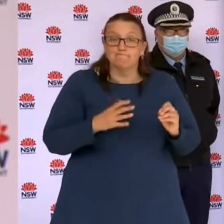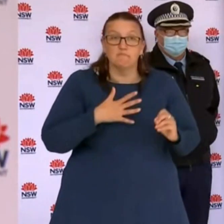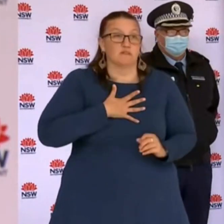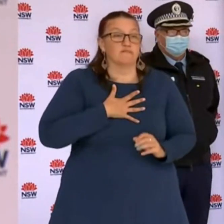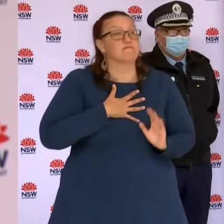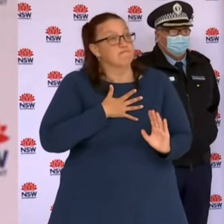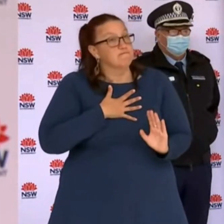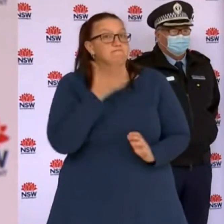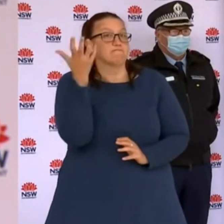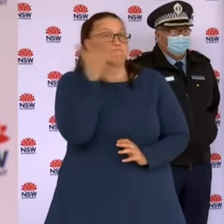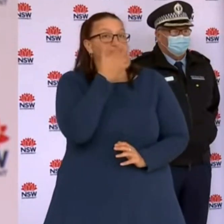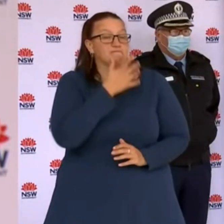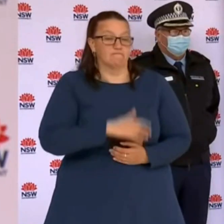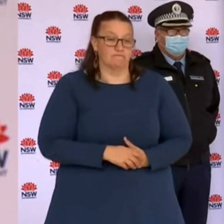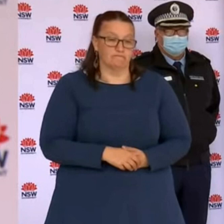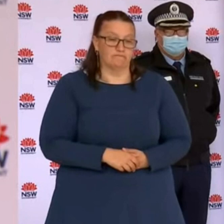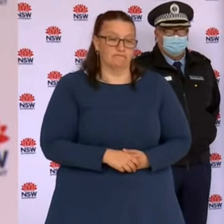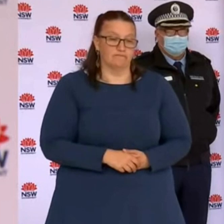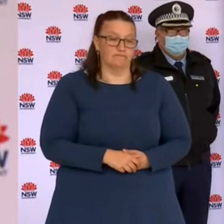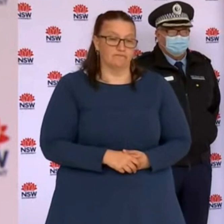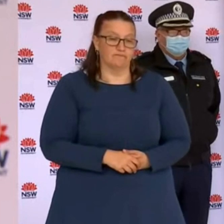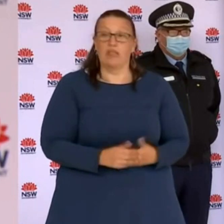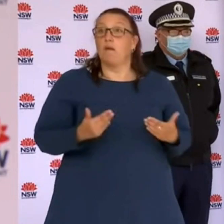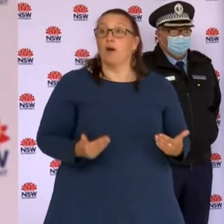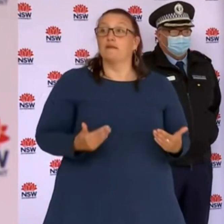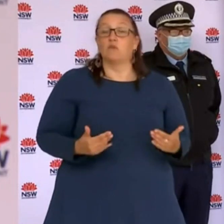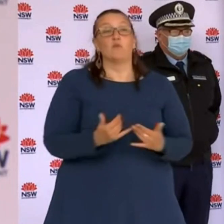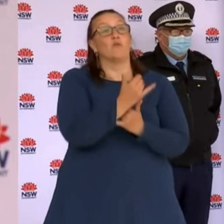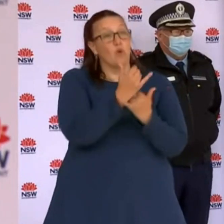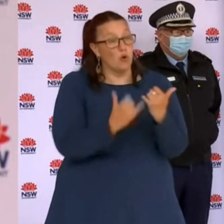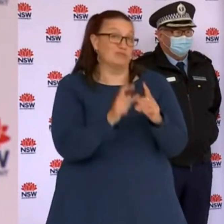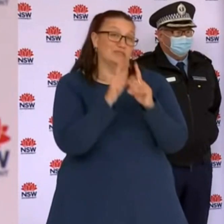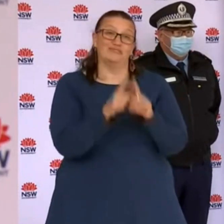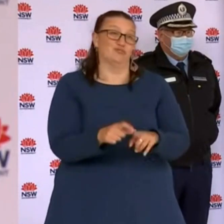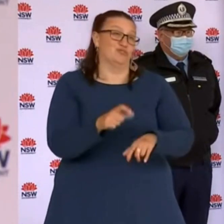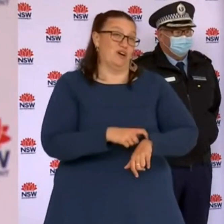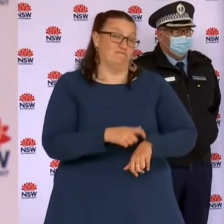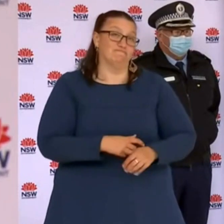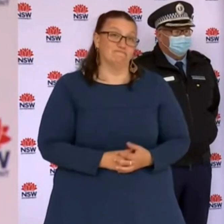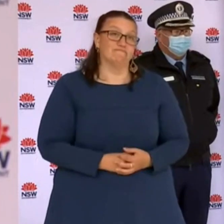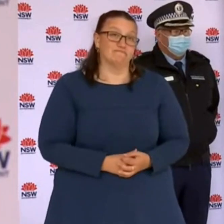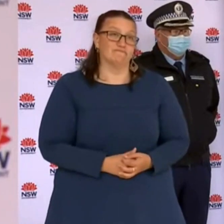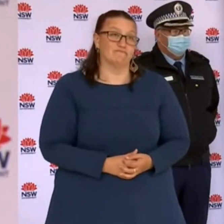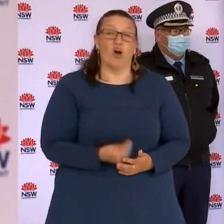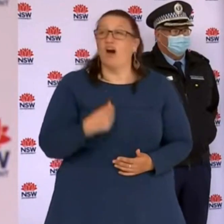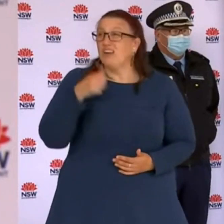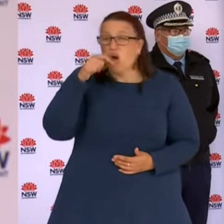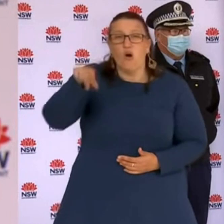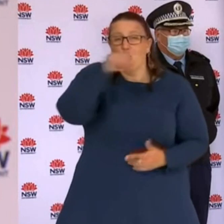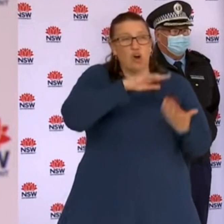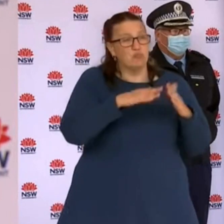been one of the most challenging times for us, and I really also understand and feel the sense of fatigue in the